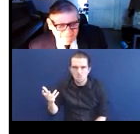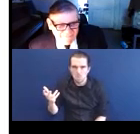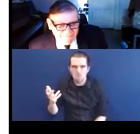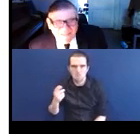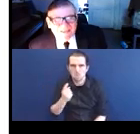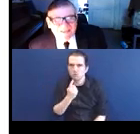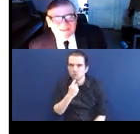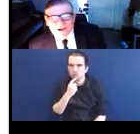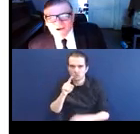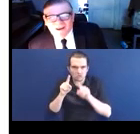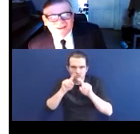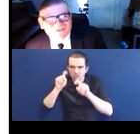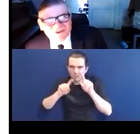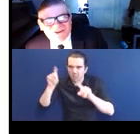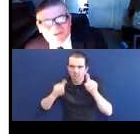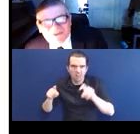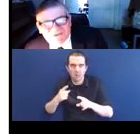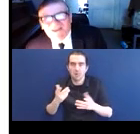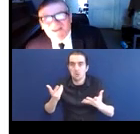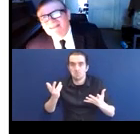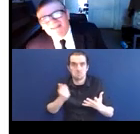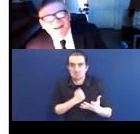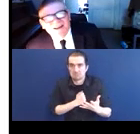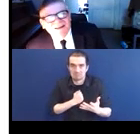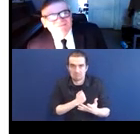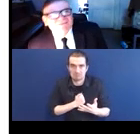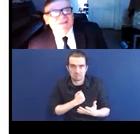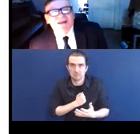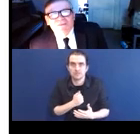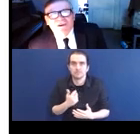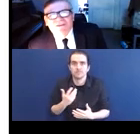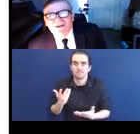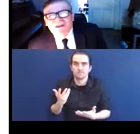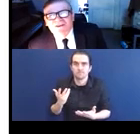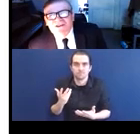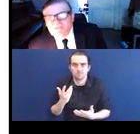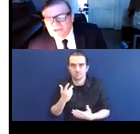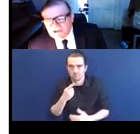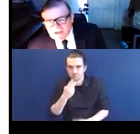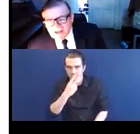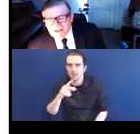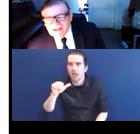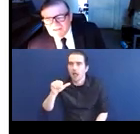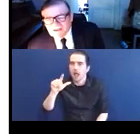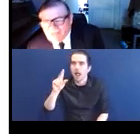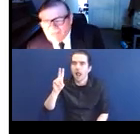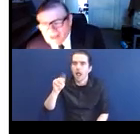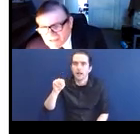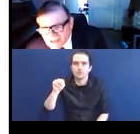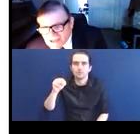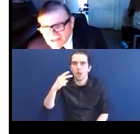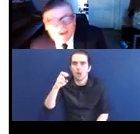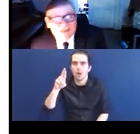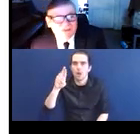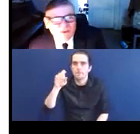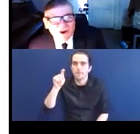Okay, so I don't know if you can still read that, but this was produced by the South African Rights